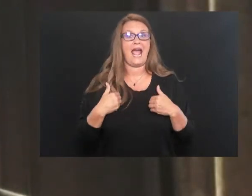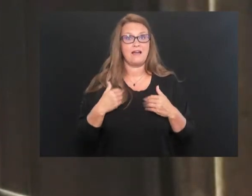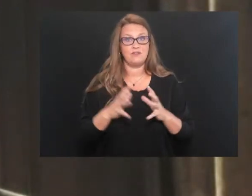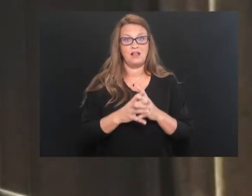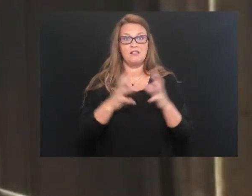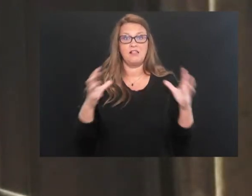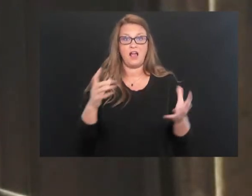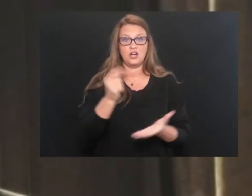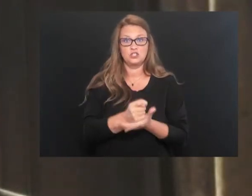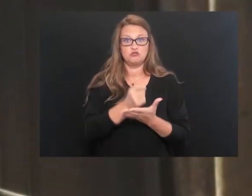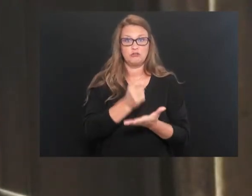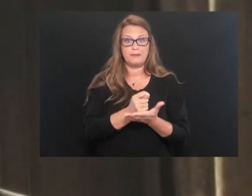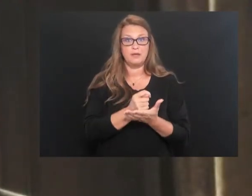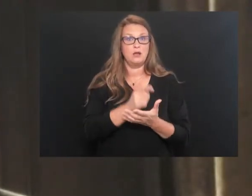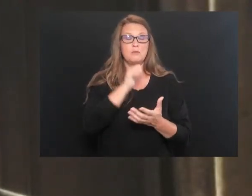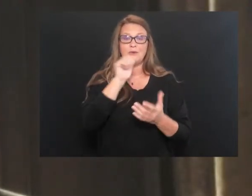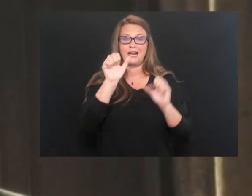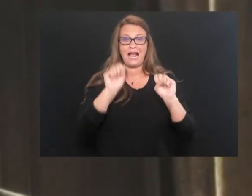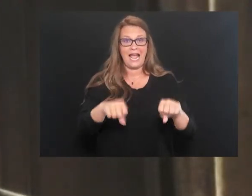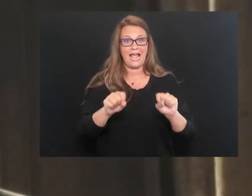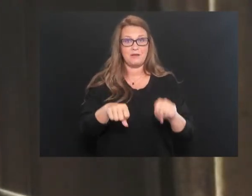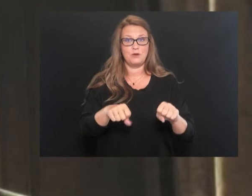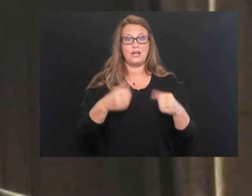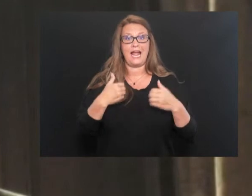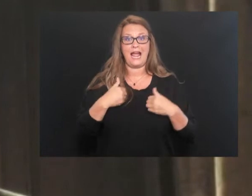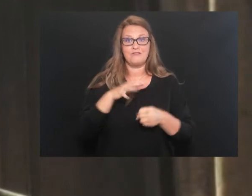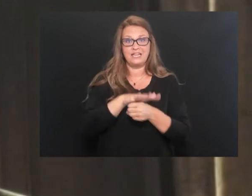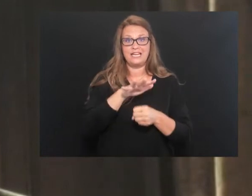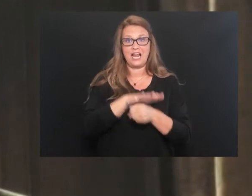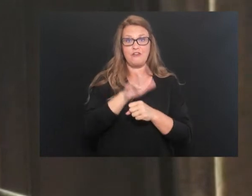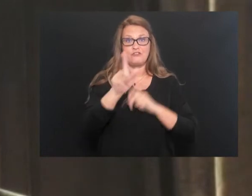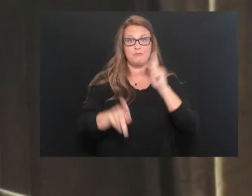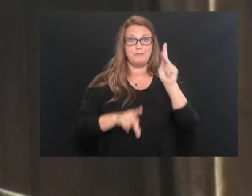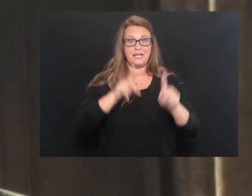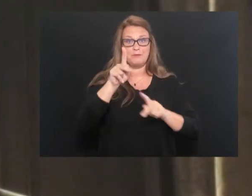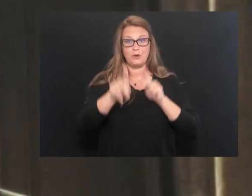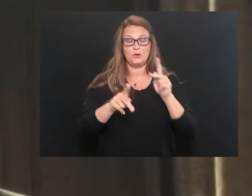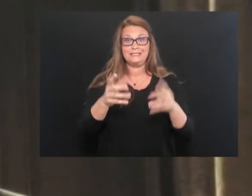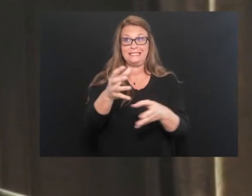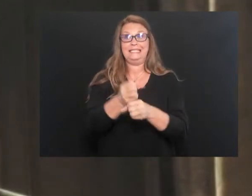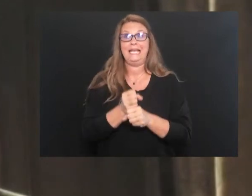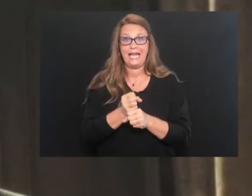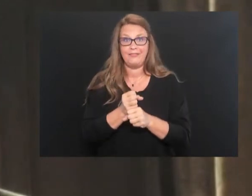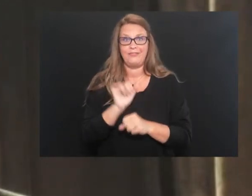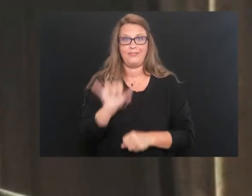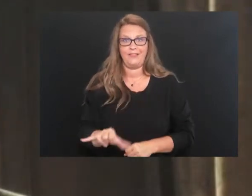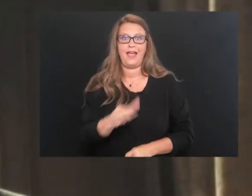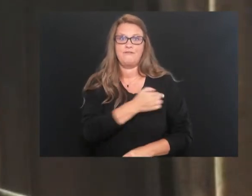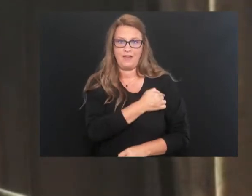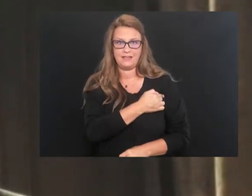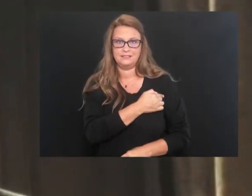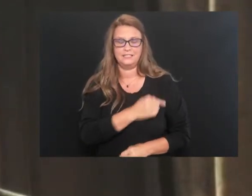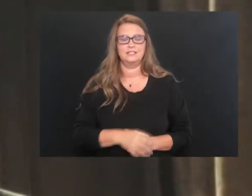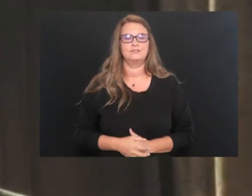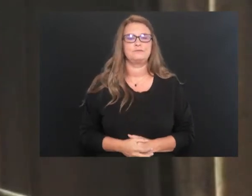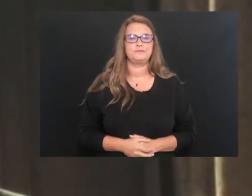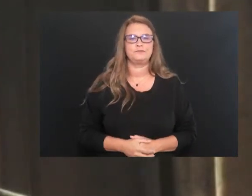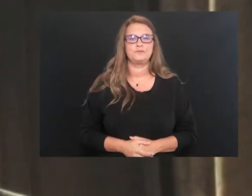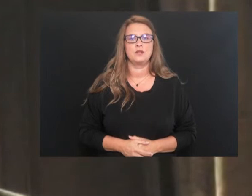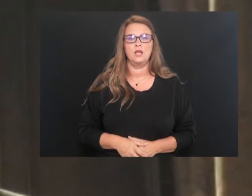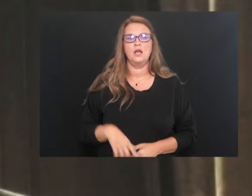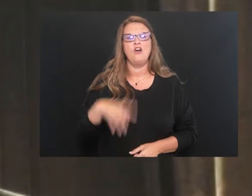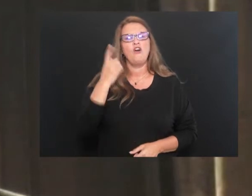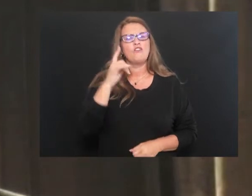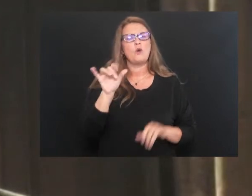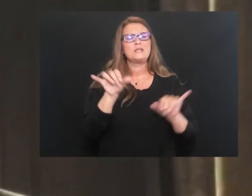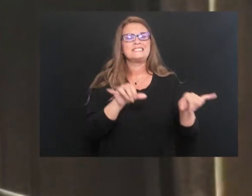treatment. We're just not able to have enough people choose to receive it. When it comes to standard protocols for people who